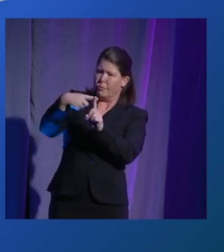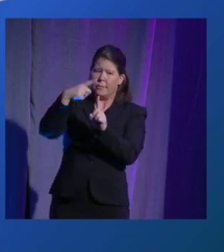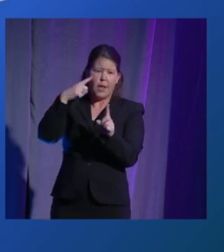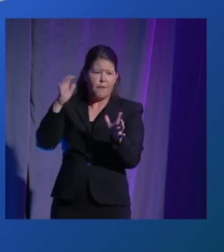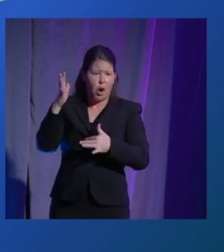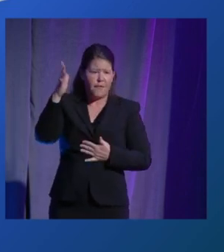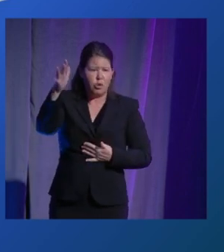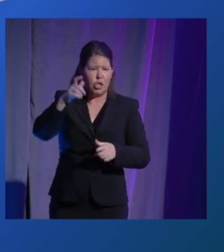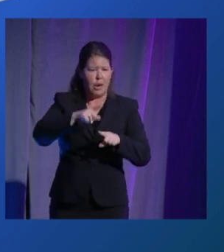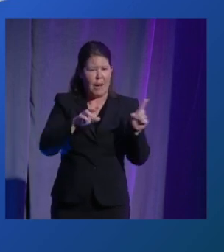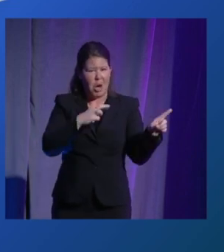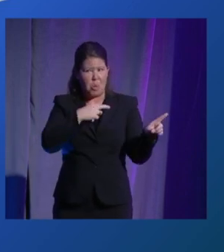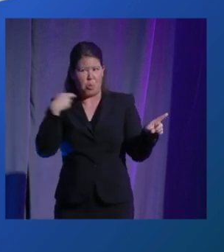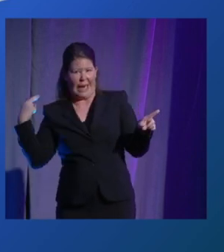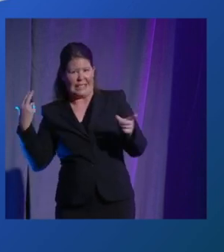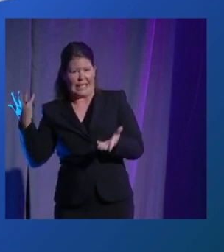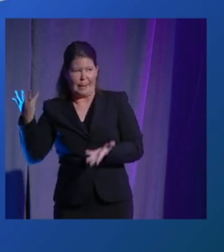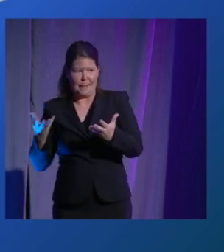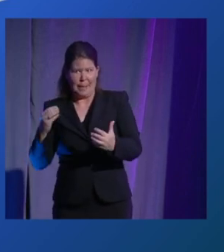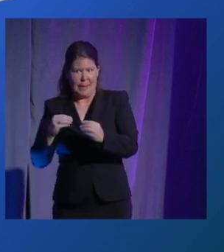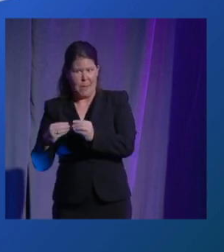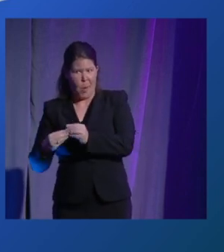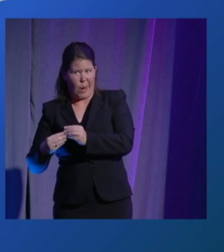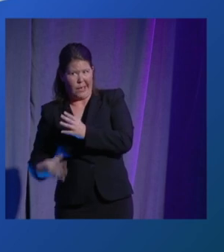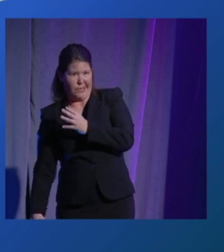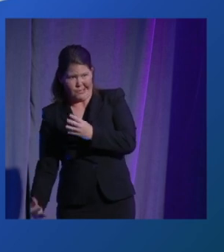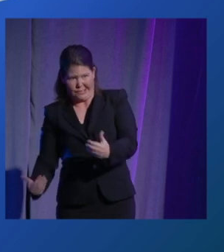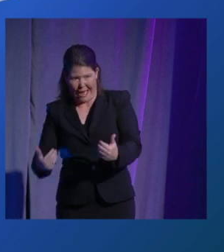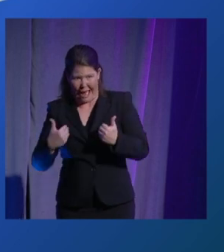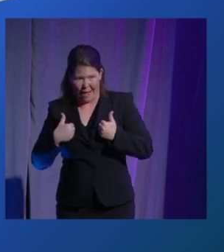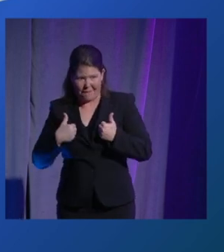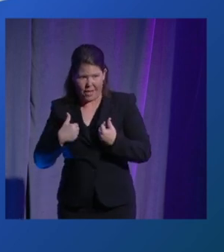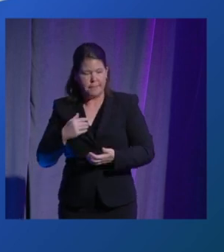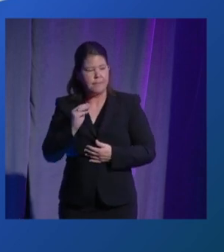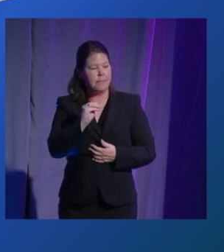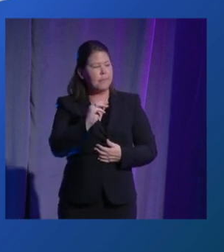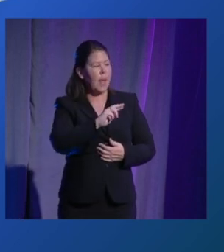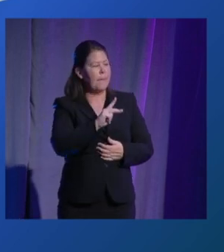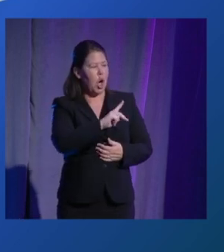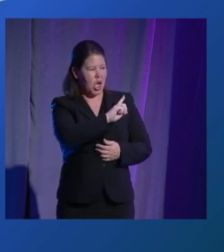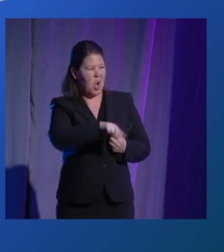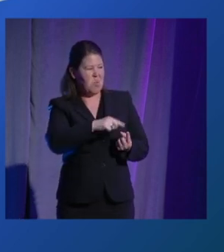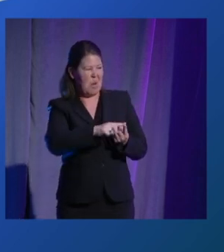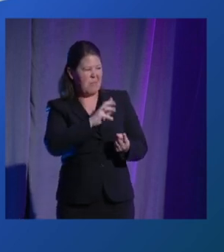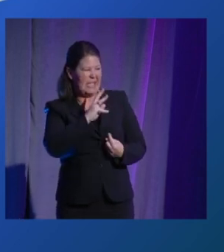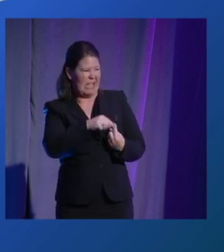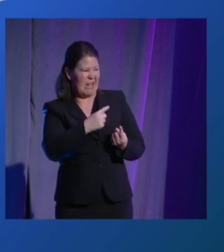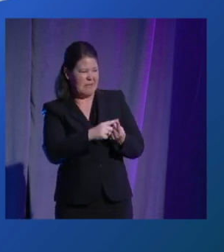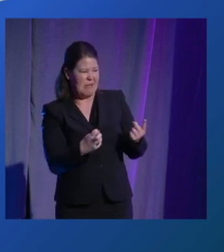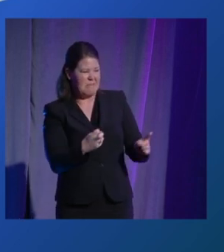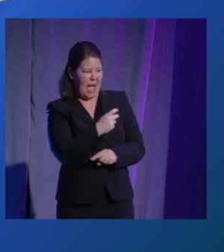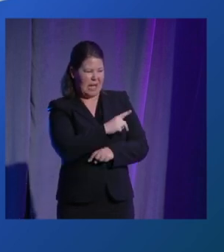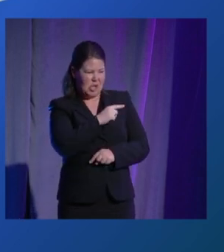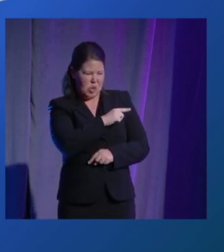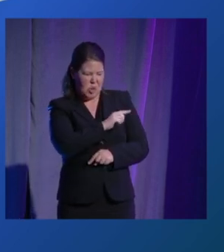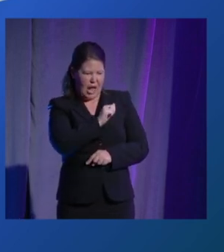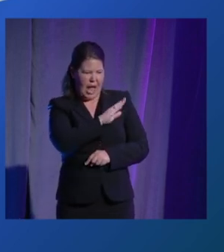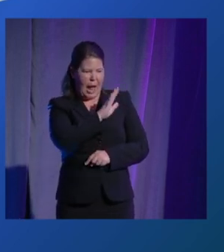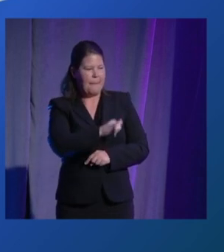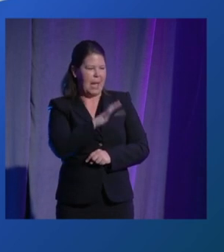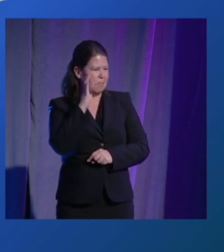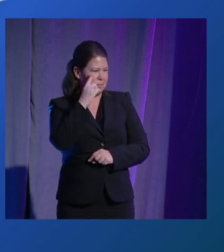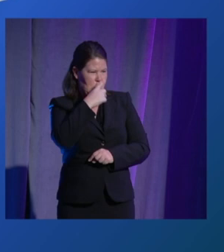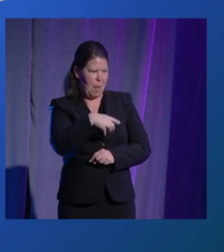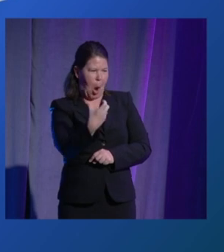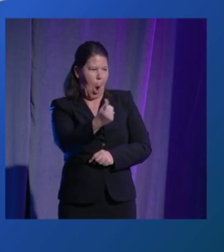risk section as well so Abby I'm gonna have you just to warn you I'm gonna have you lead that off when we come back around sounds good okay